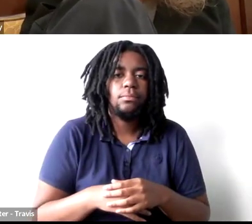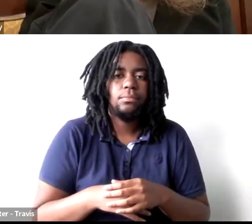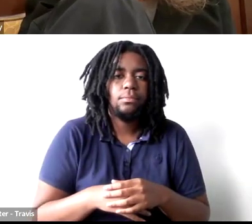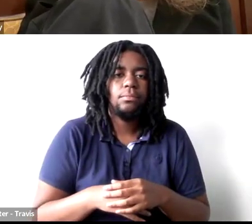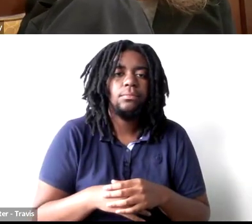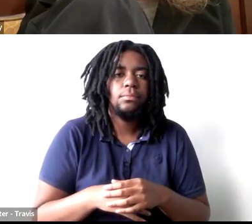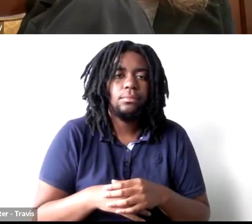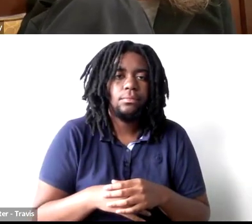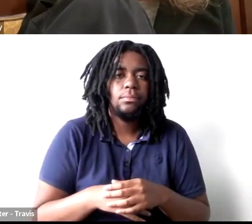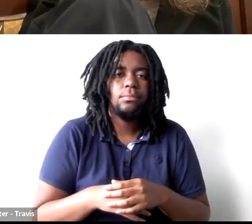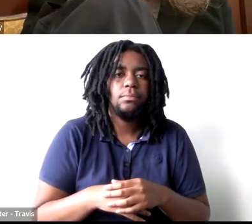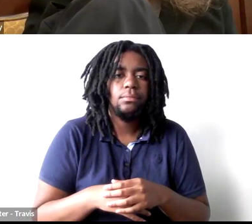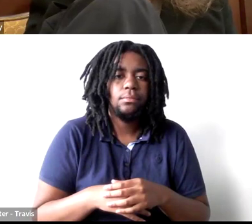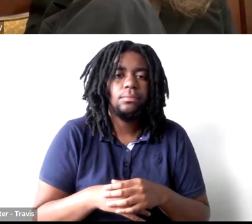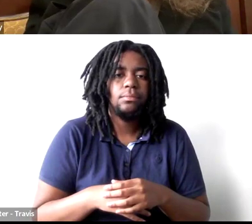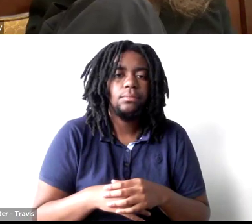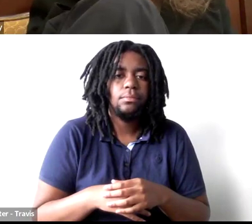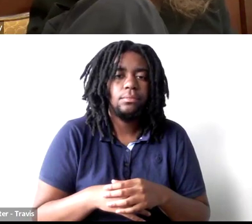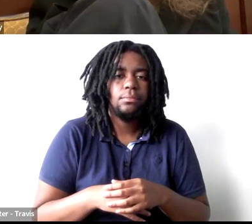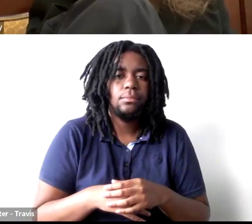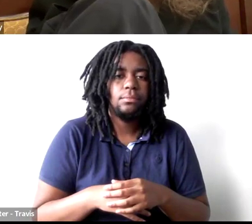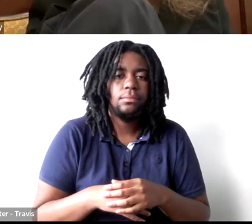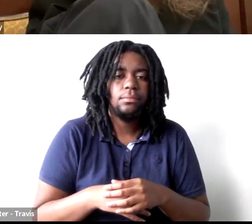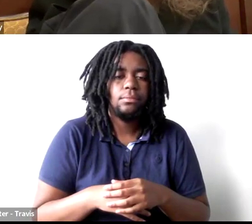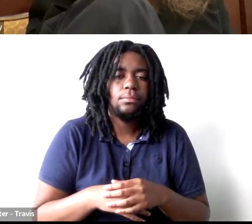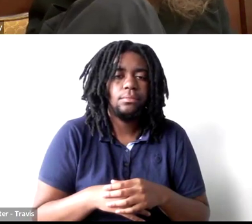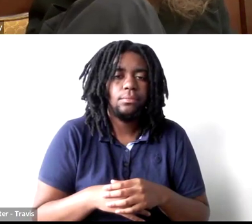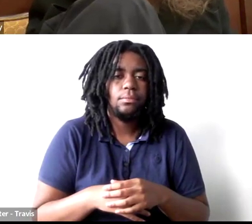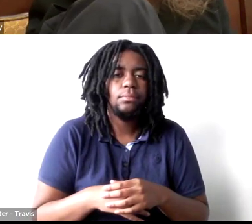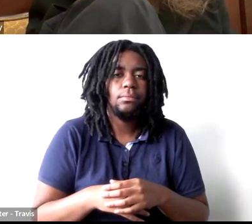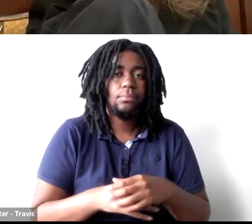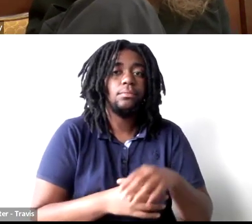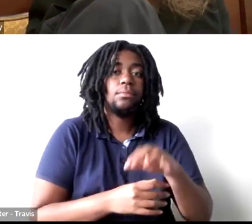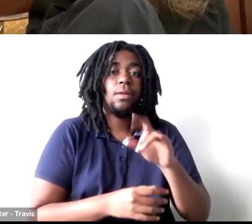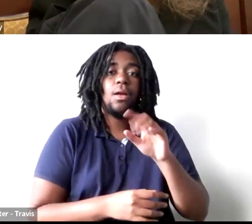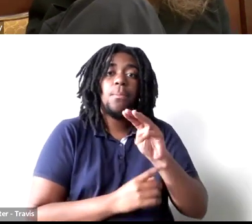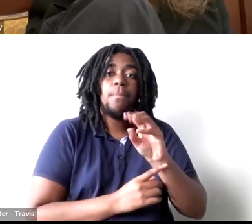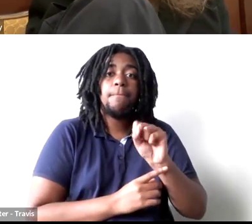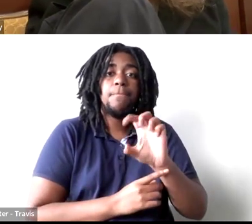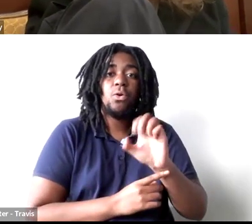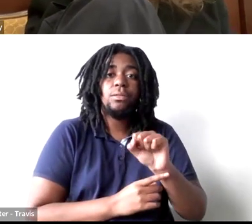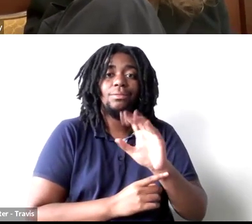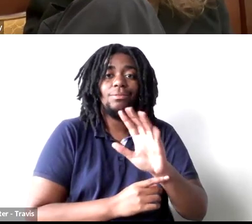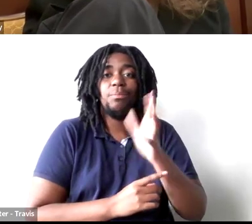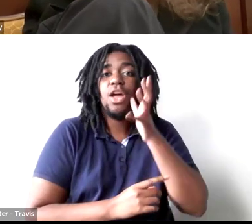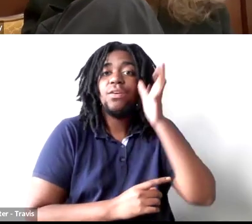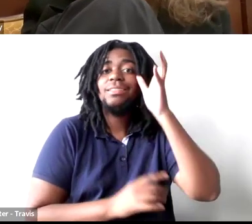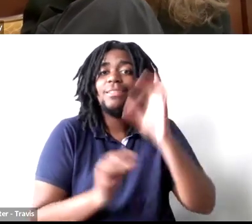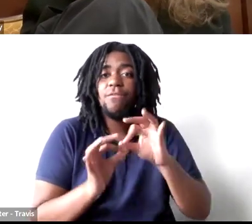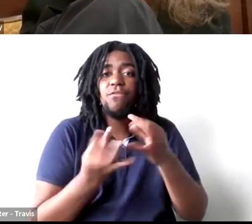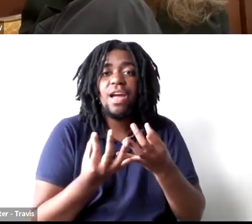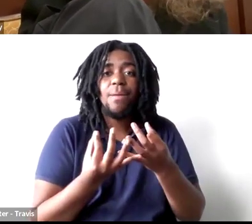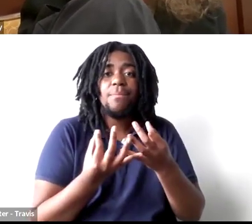them, the Scarboroughs, as a couple in payment for